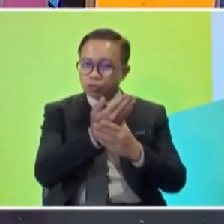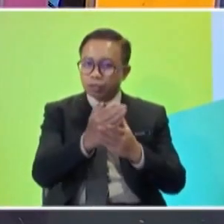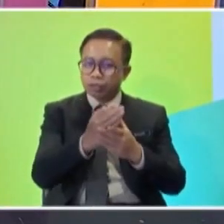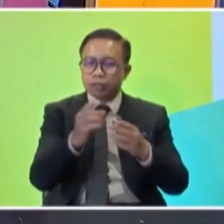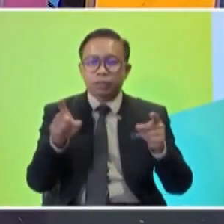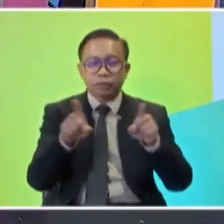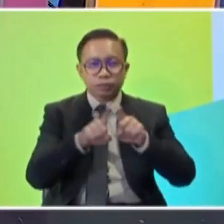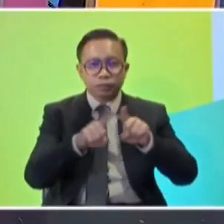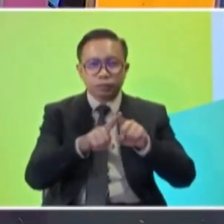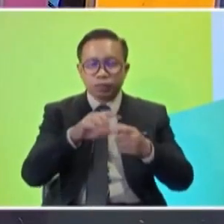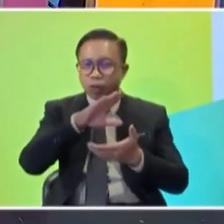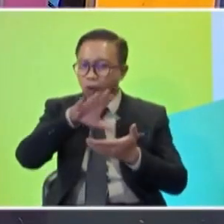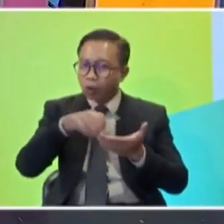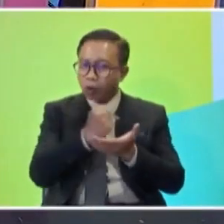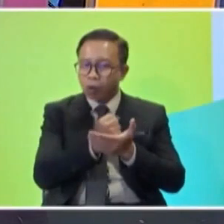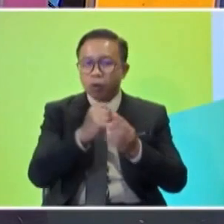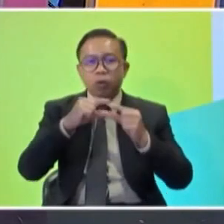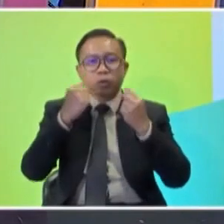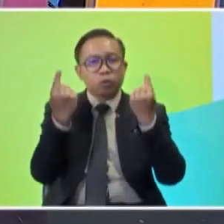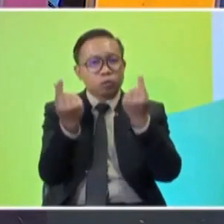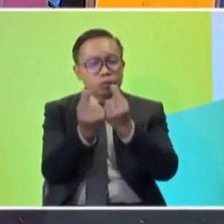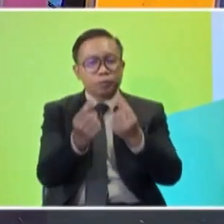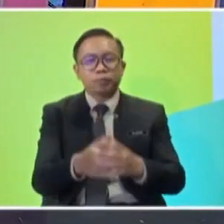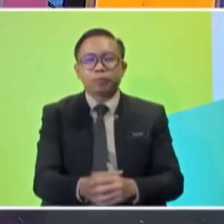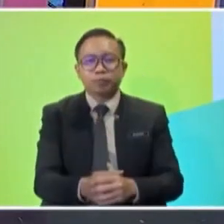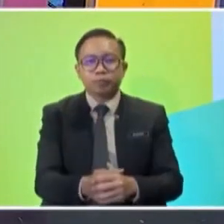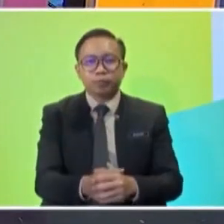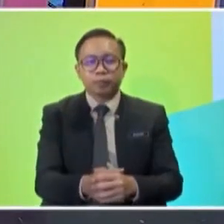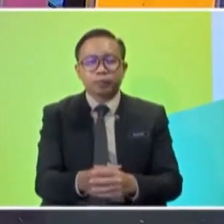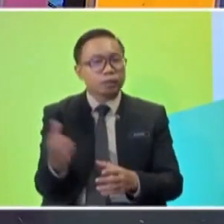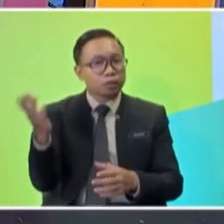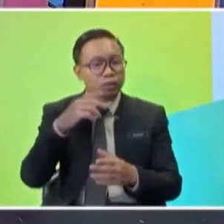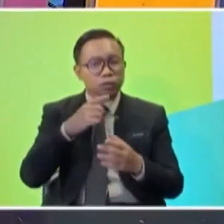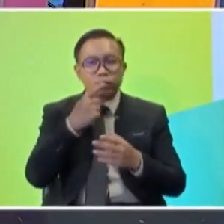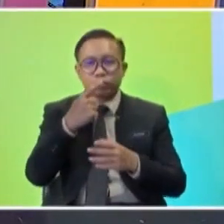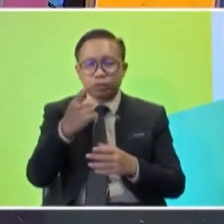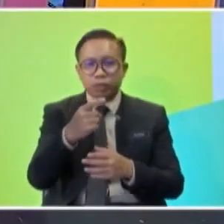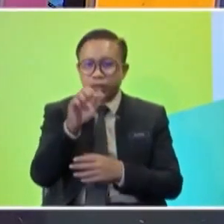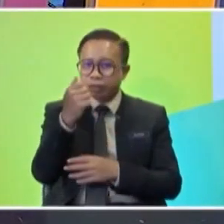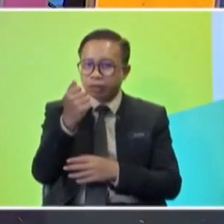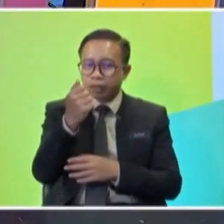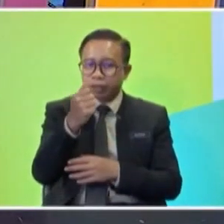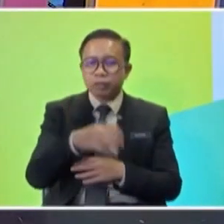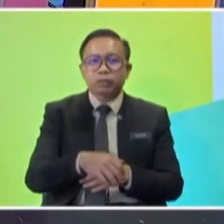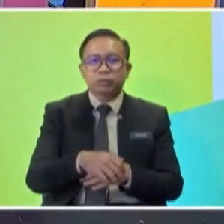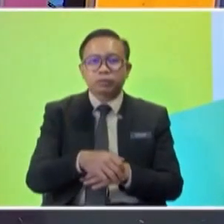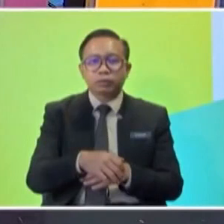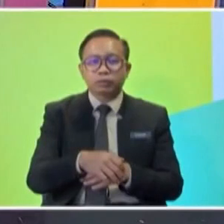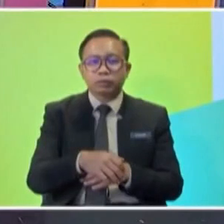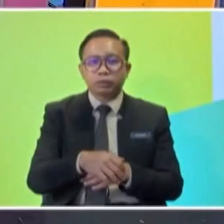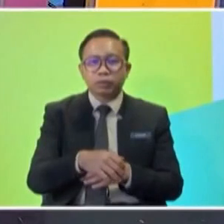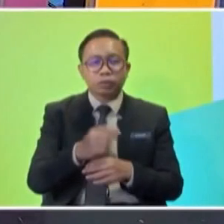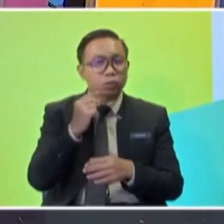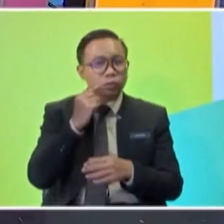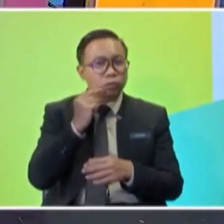equally or grouping. Okay, what is sharing equally means, let's say I have 10 candies, I'm going to share it